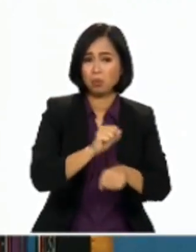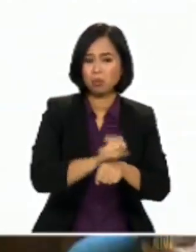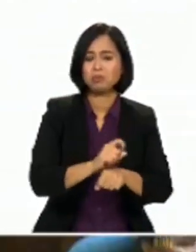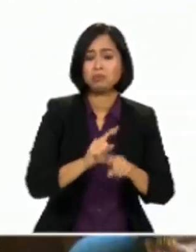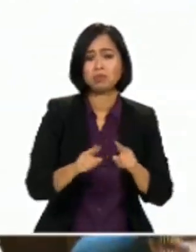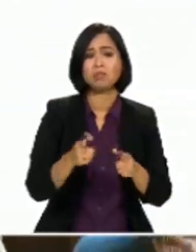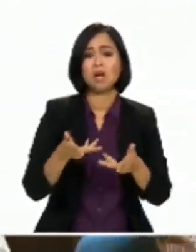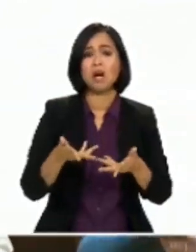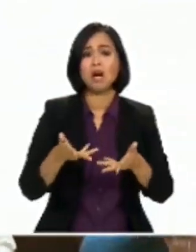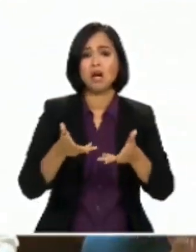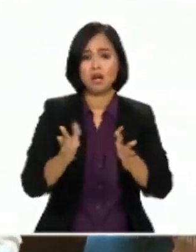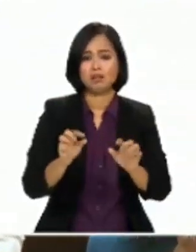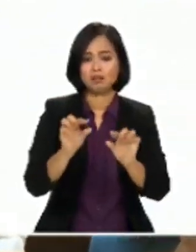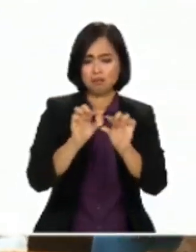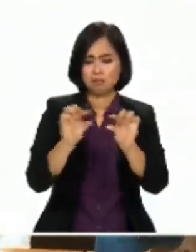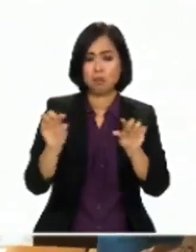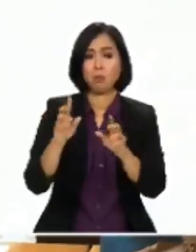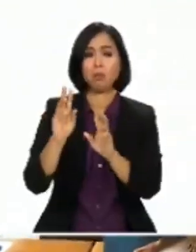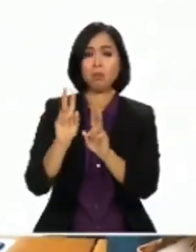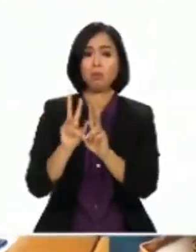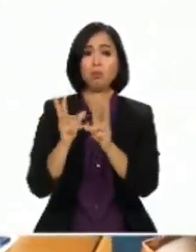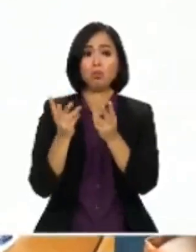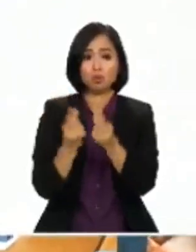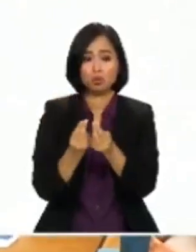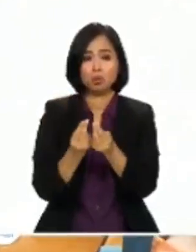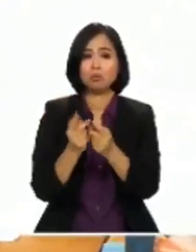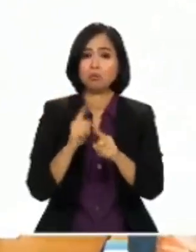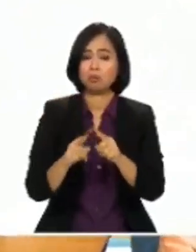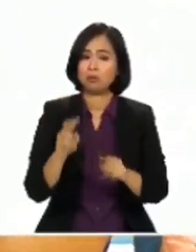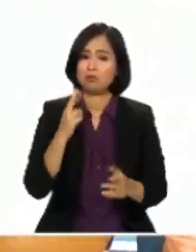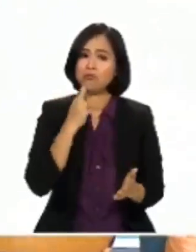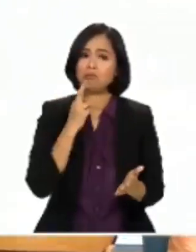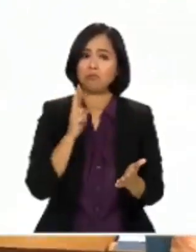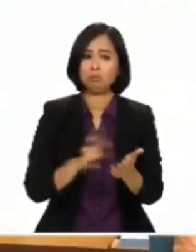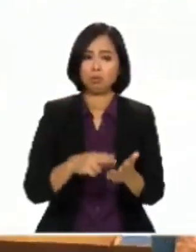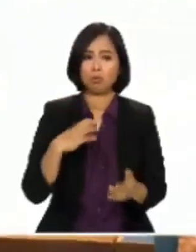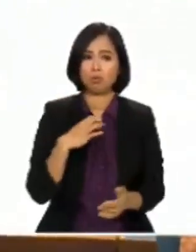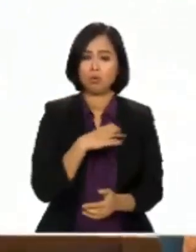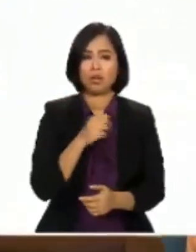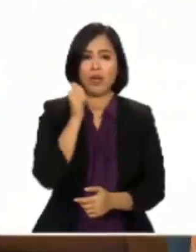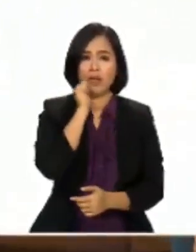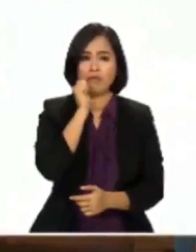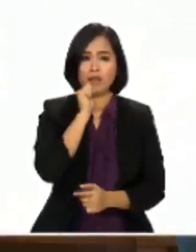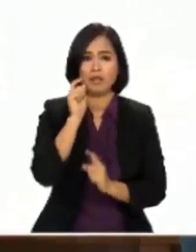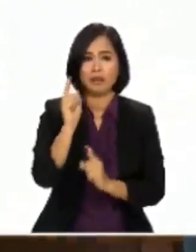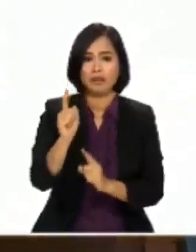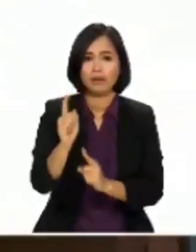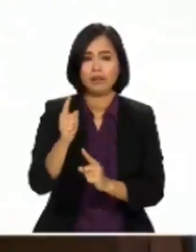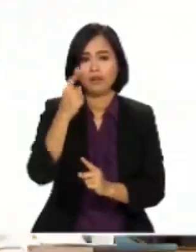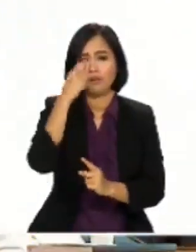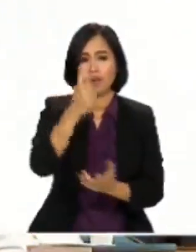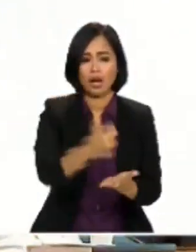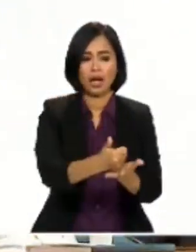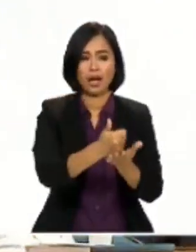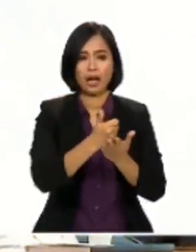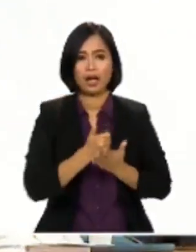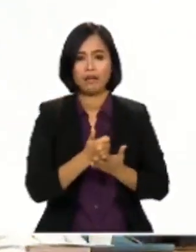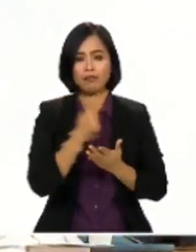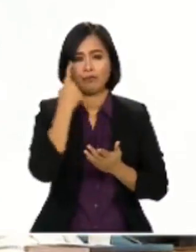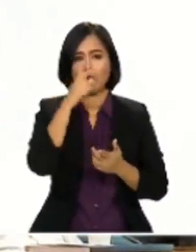their plantilla positions, but they have to report to Congress every day to help me in the